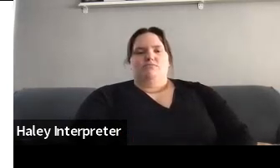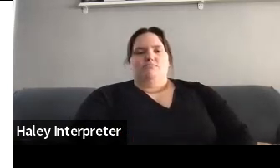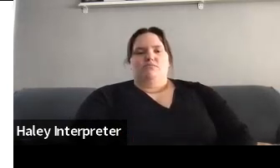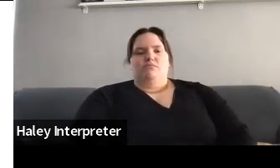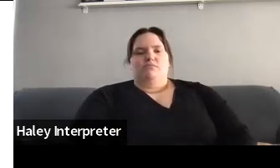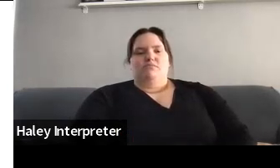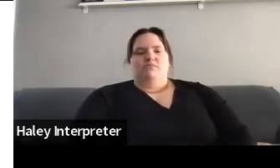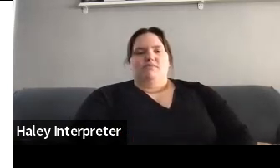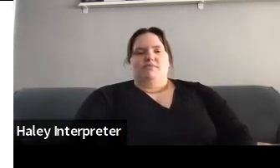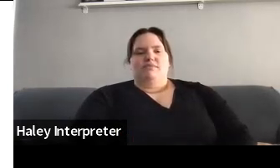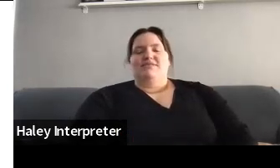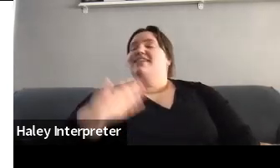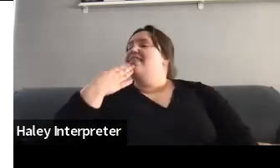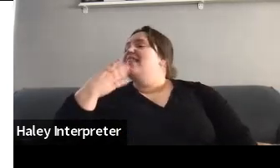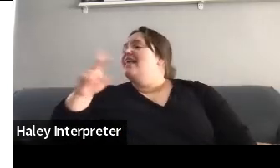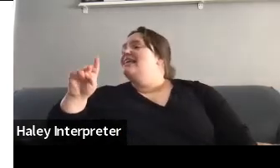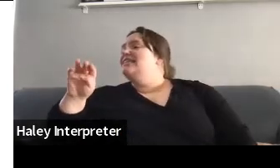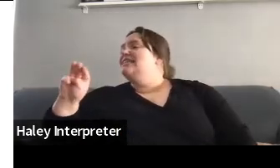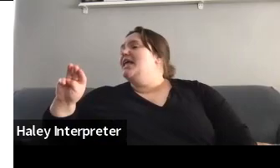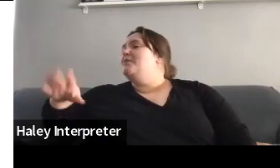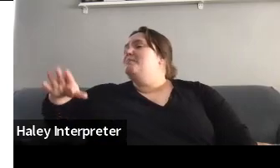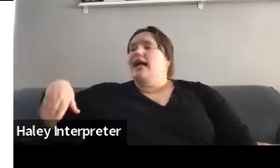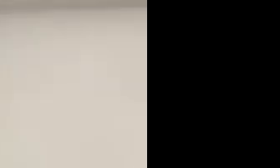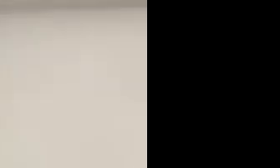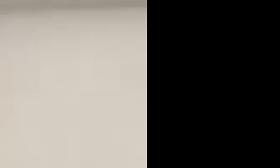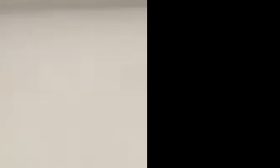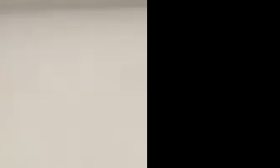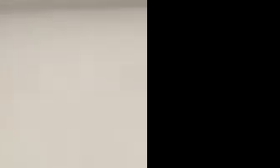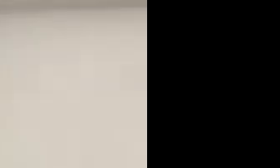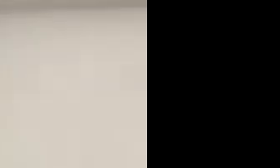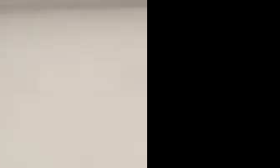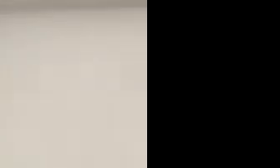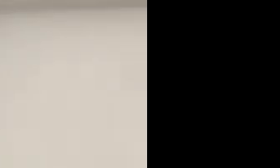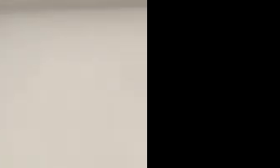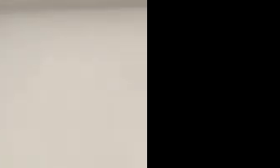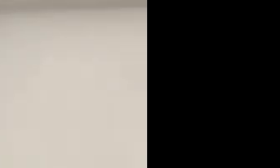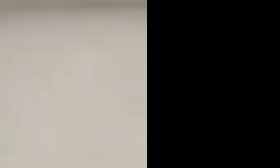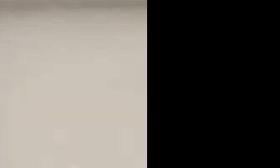Thanks, Kimberly. I haven't been out with you yet, but I'm sure that everyone misses you too.